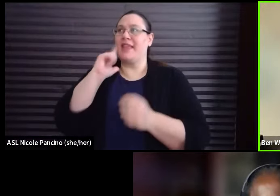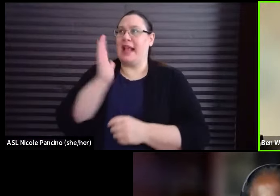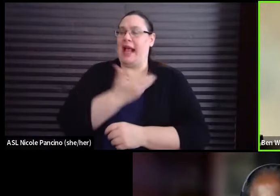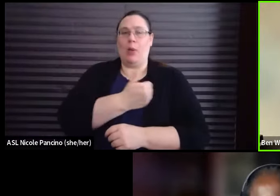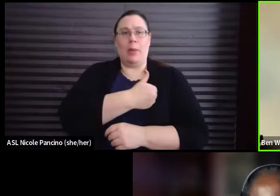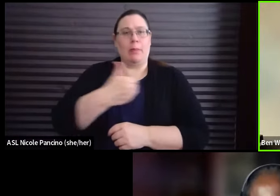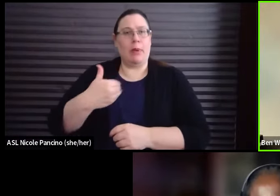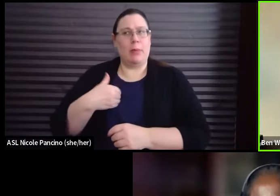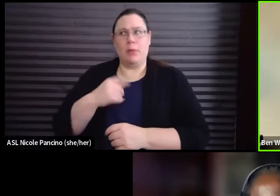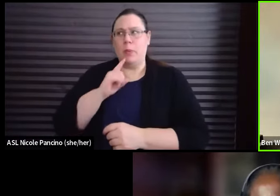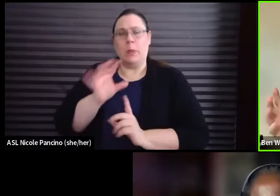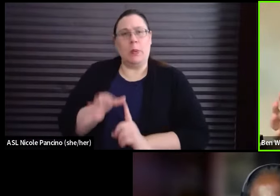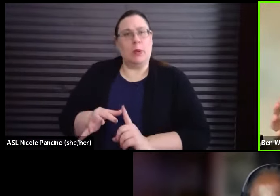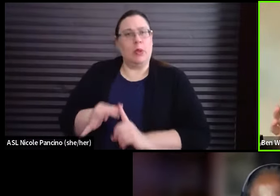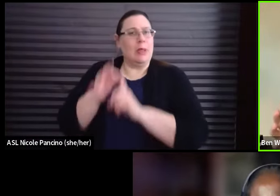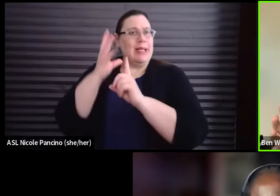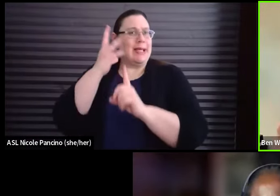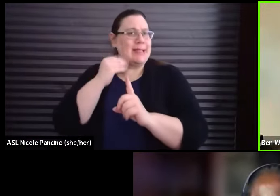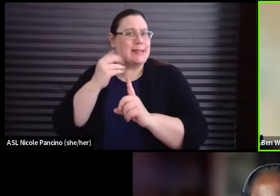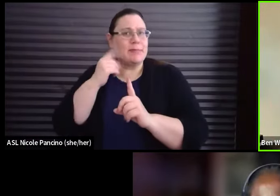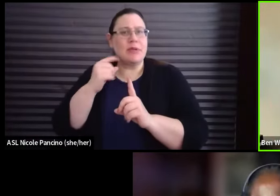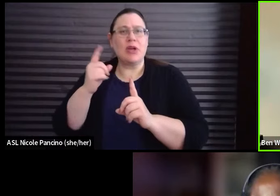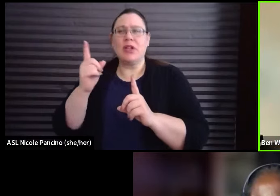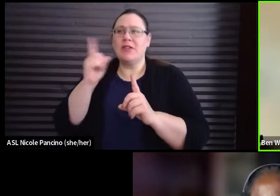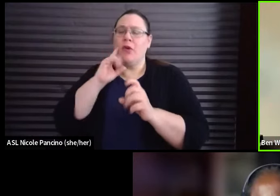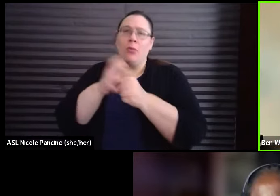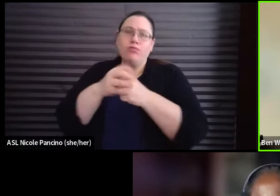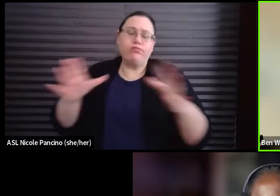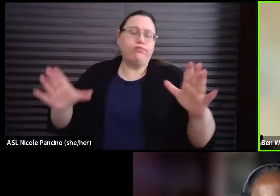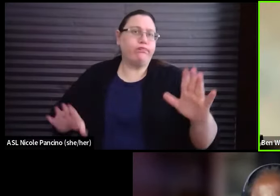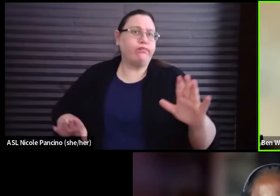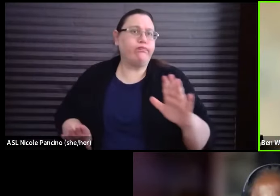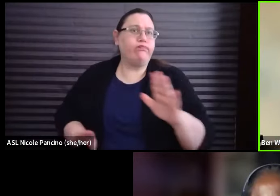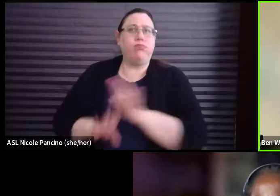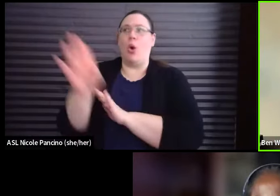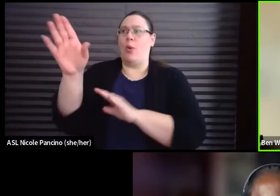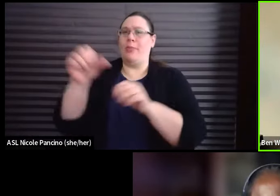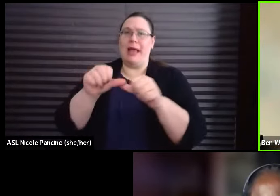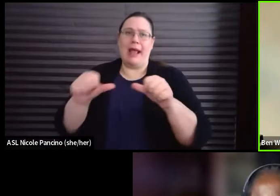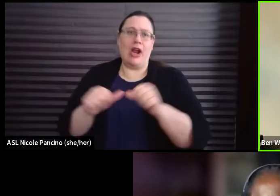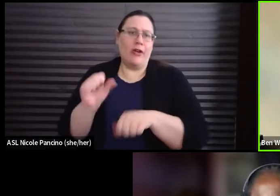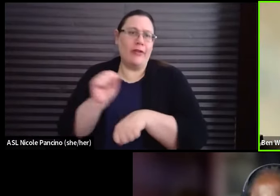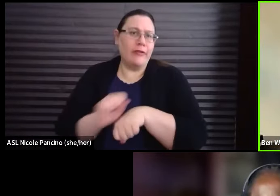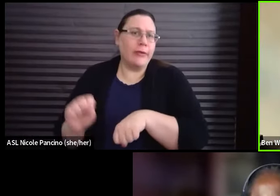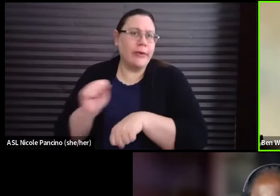uniquely positioned for this exploding area of work. You know,